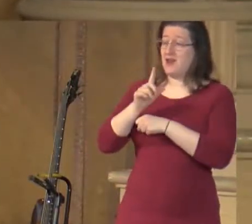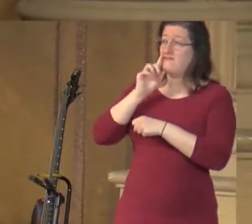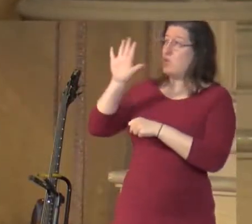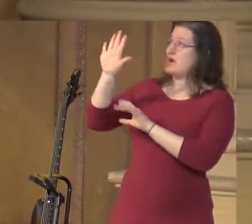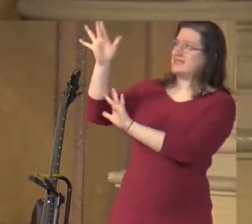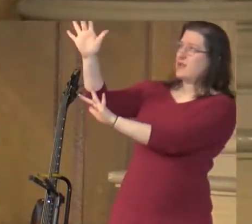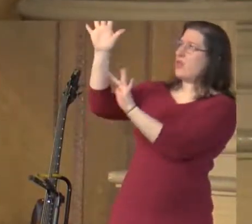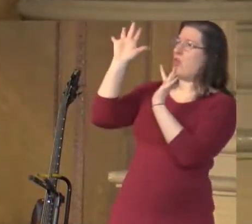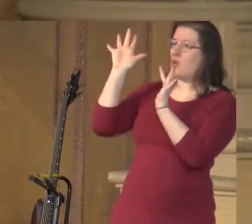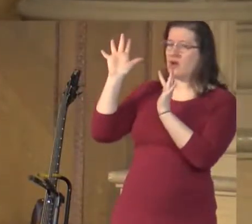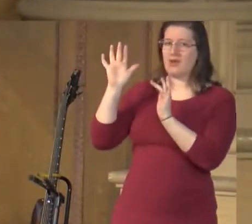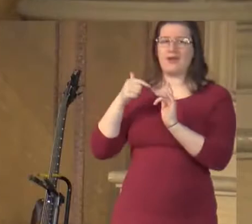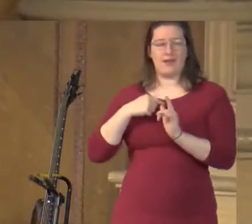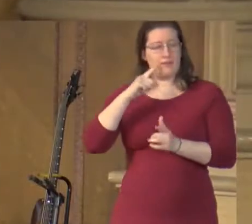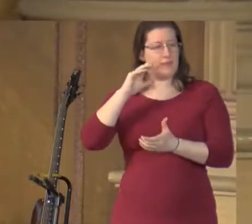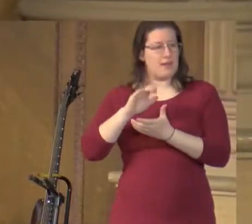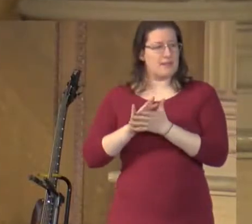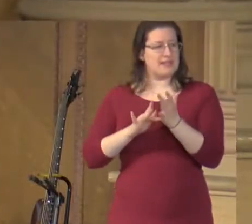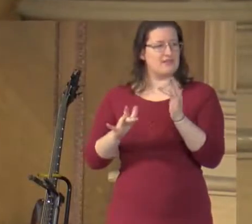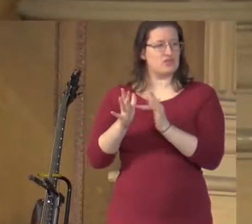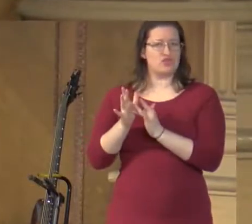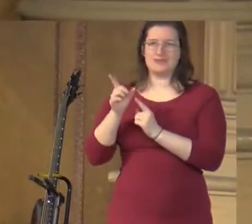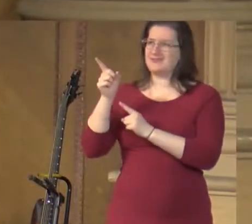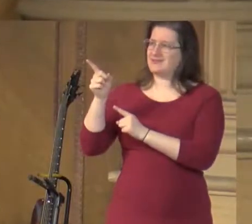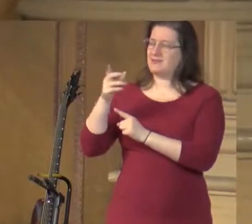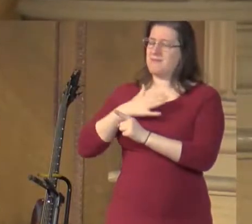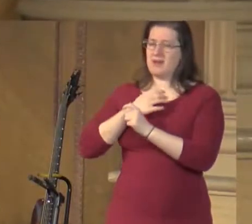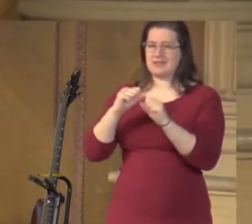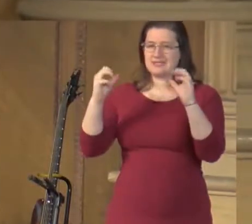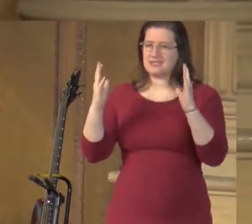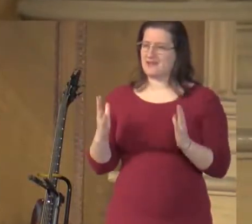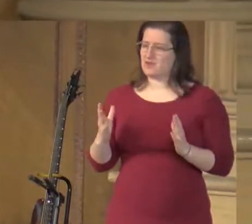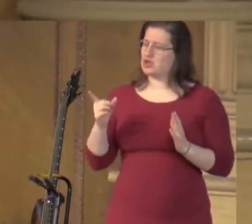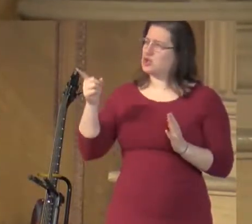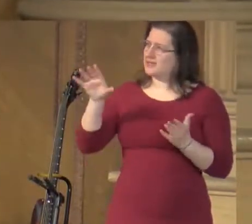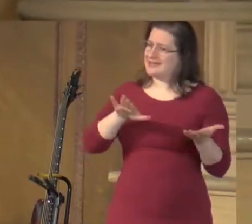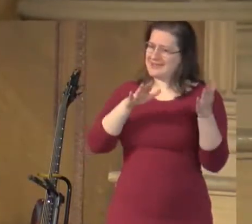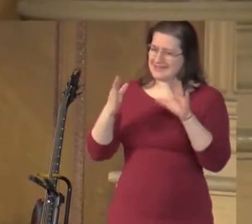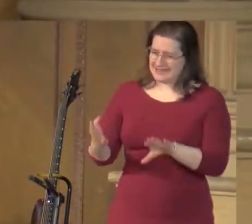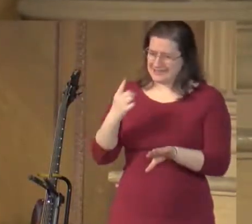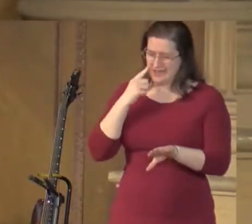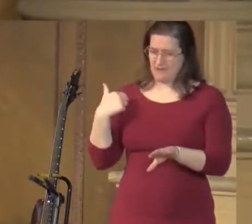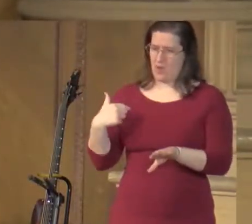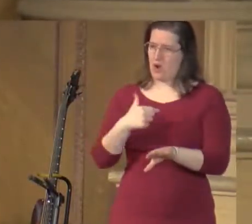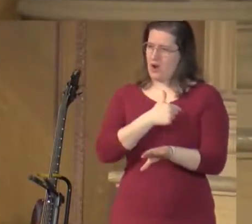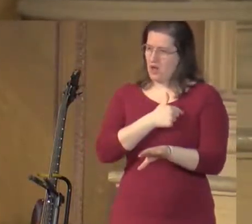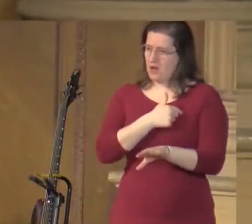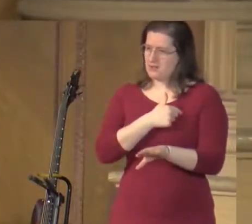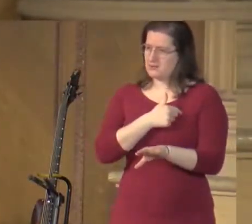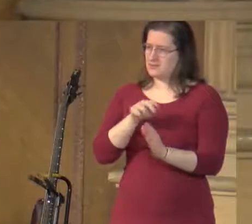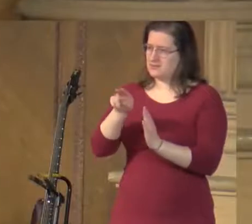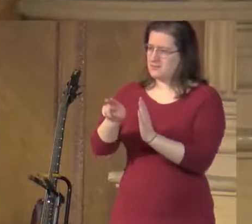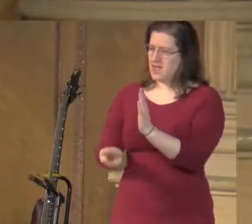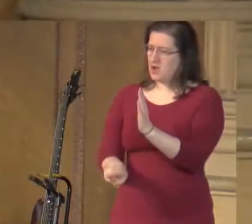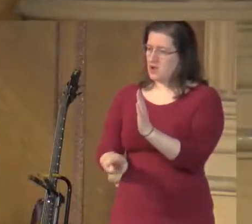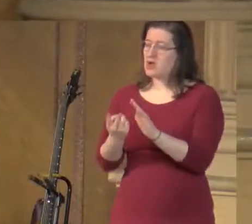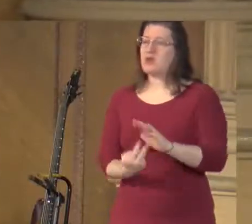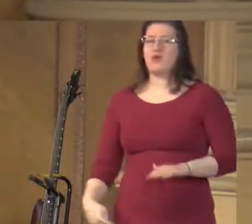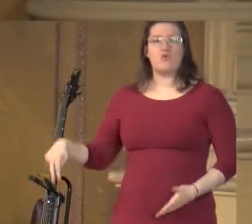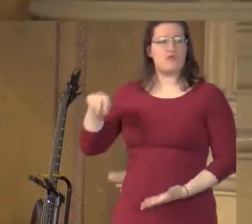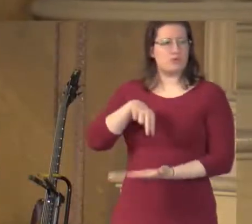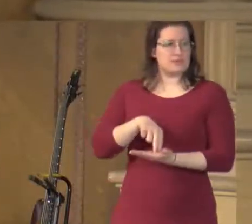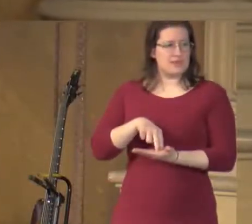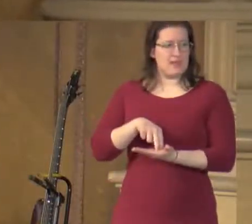believing that Jesus is that savior believing that he died for us and was buried and rose again and then we turn from our sin and our